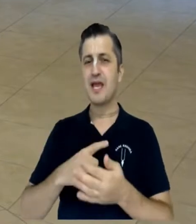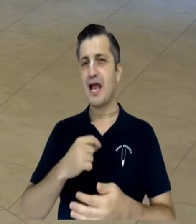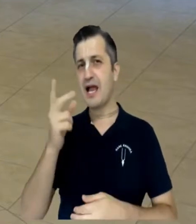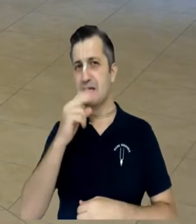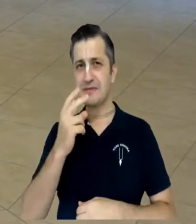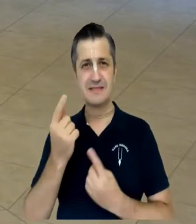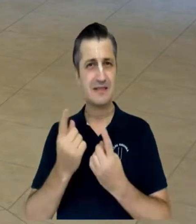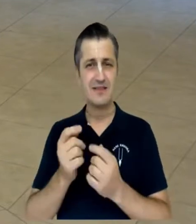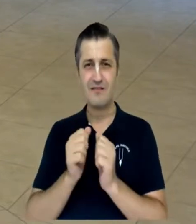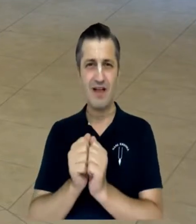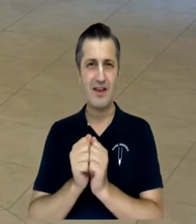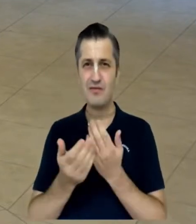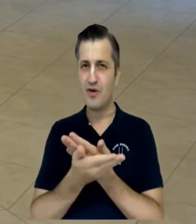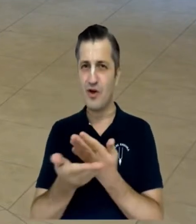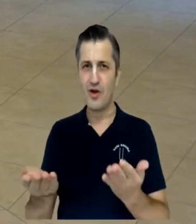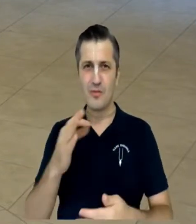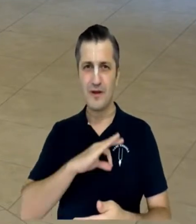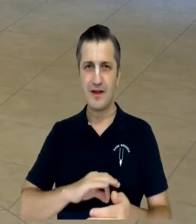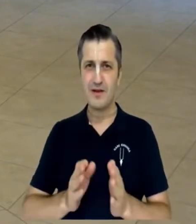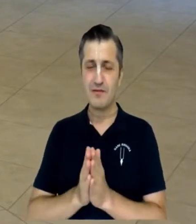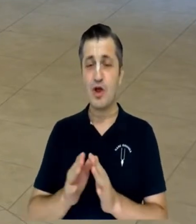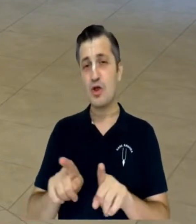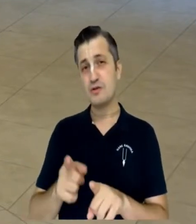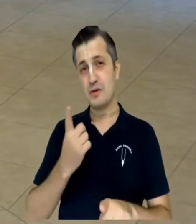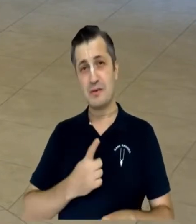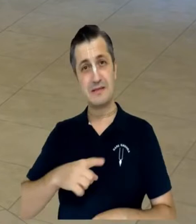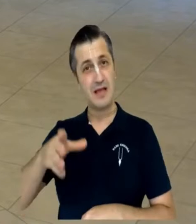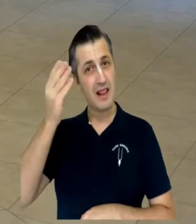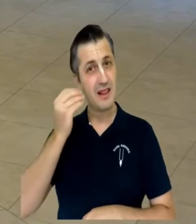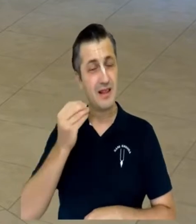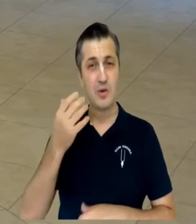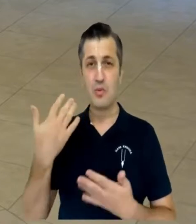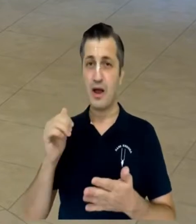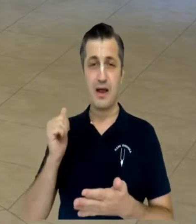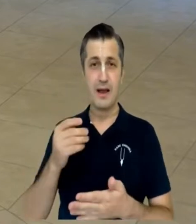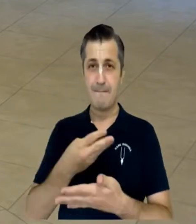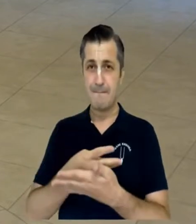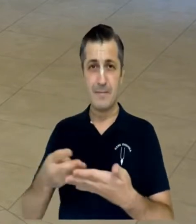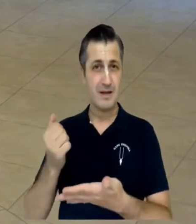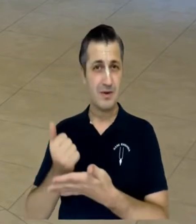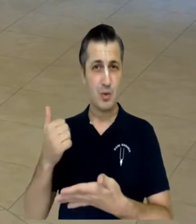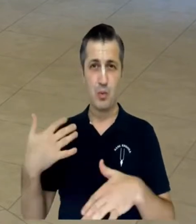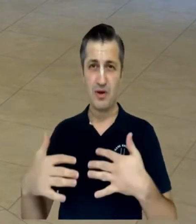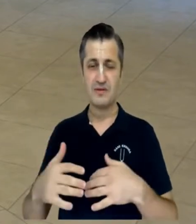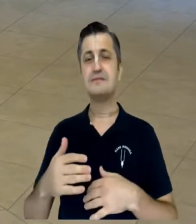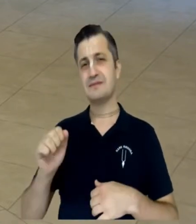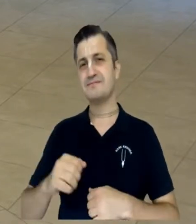and also can learn myself from this amazing verse. So